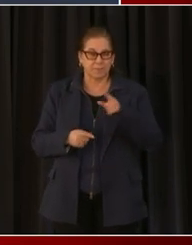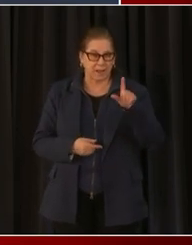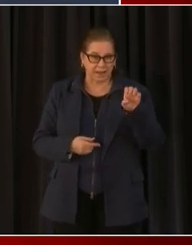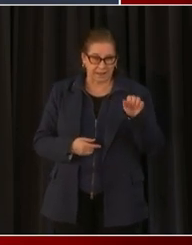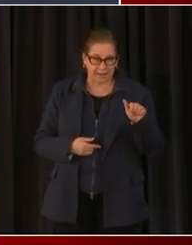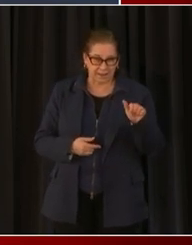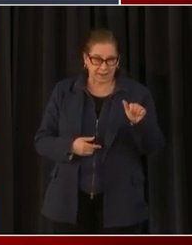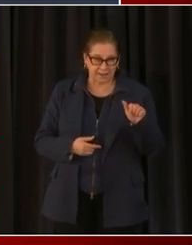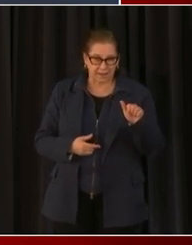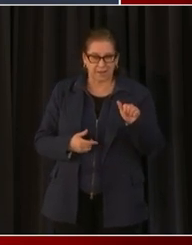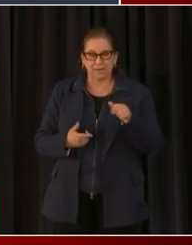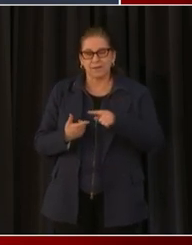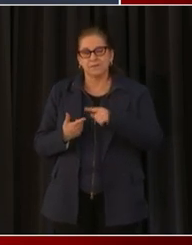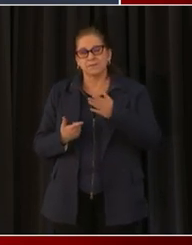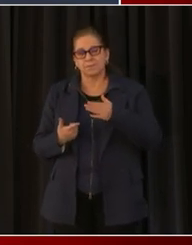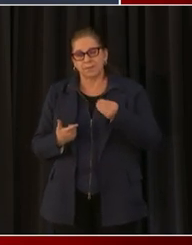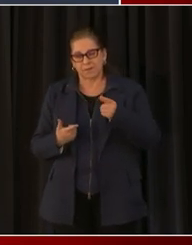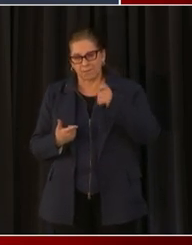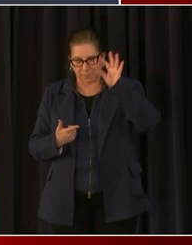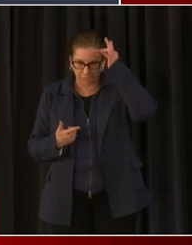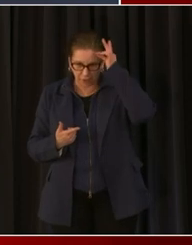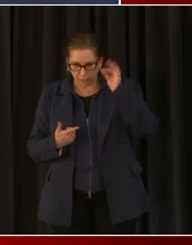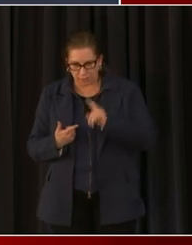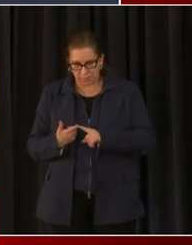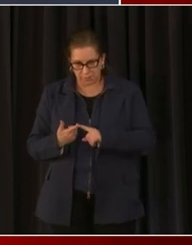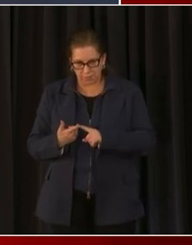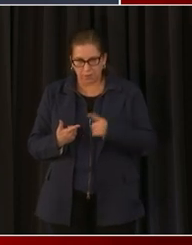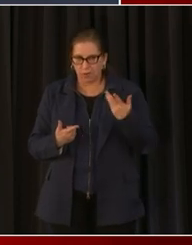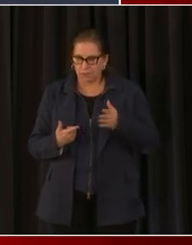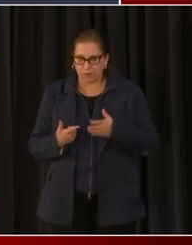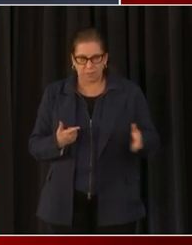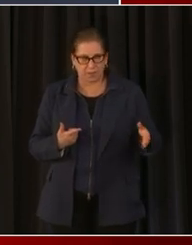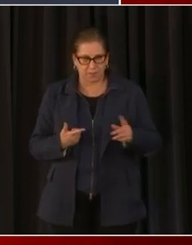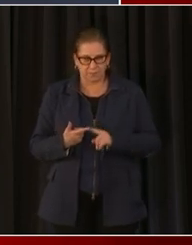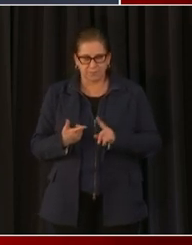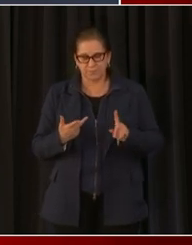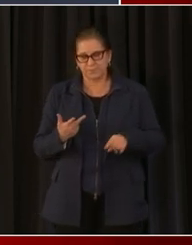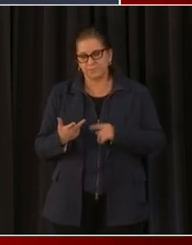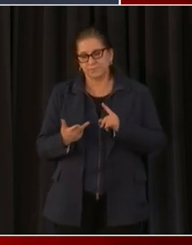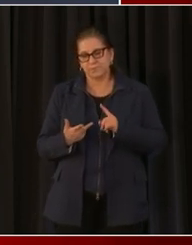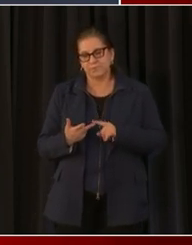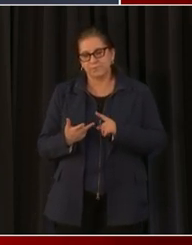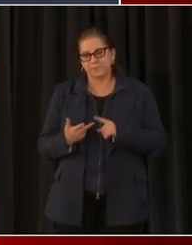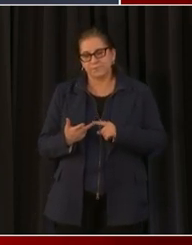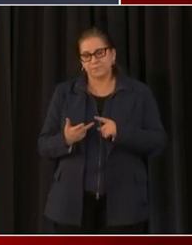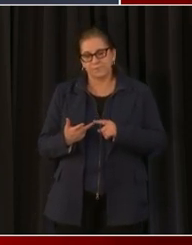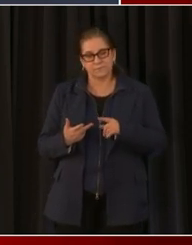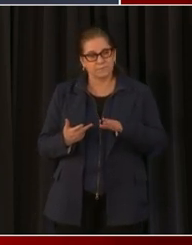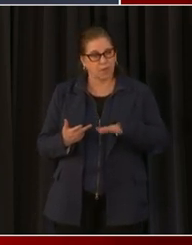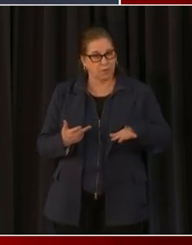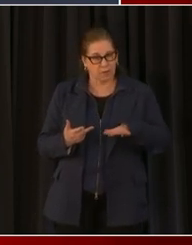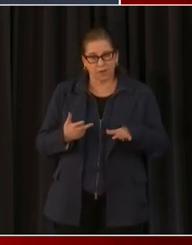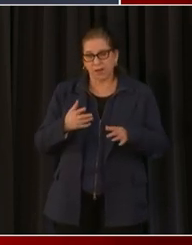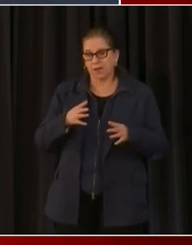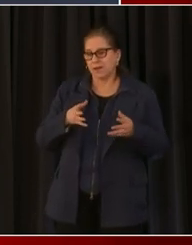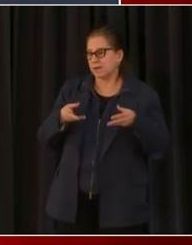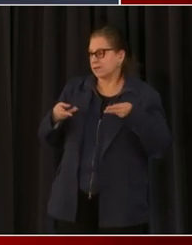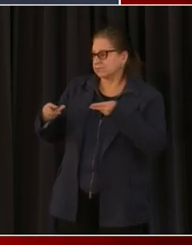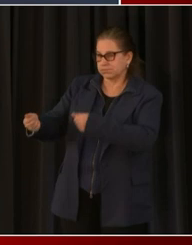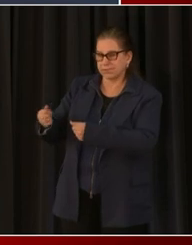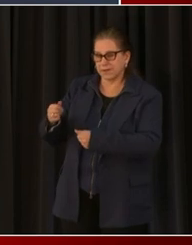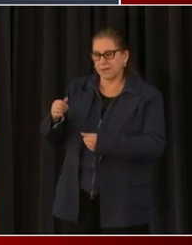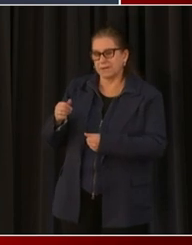the fiscal '21 budget season. So fiscal '22 would then support next